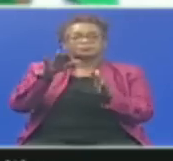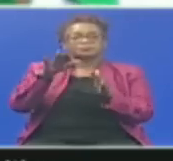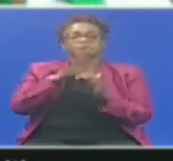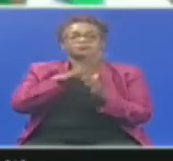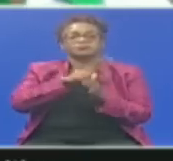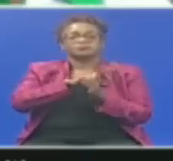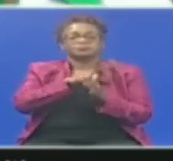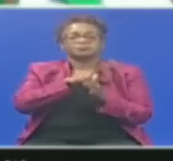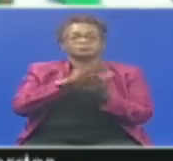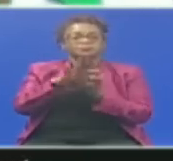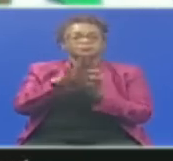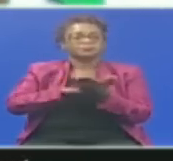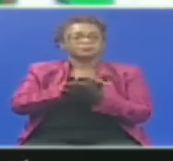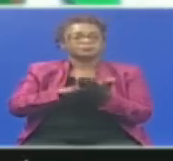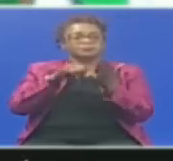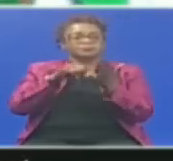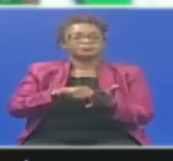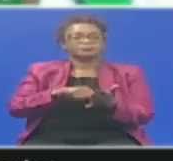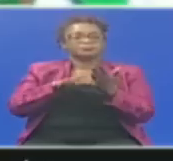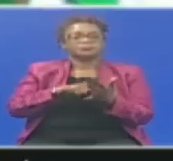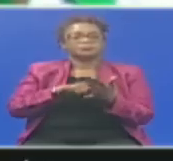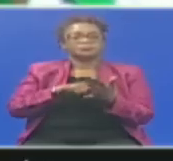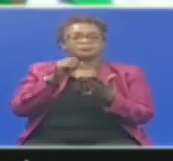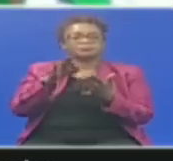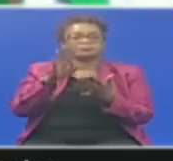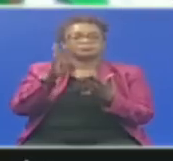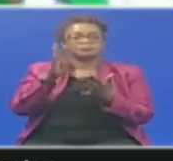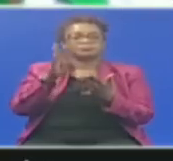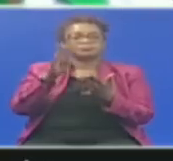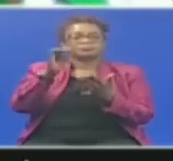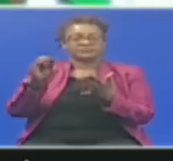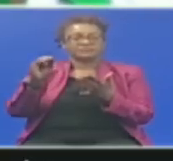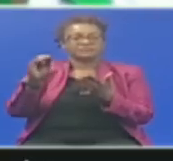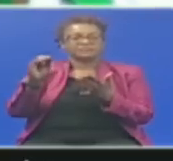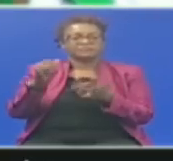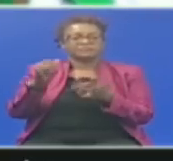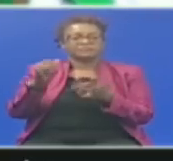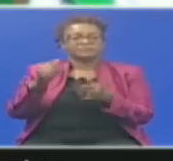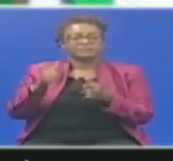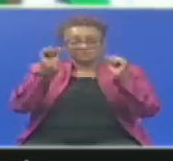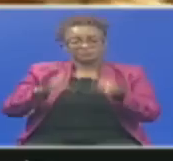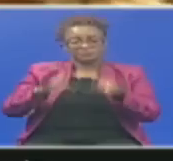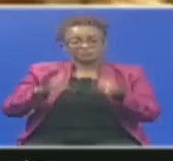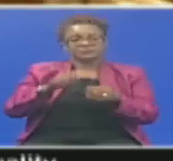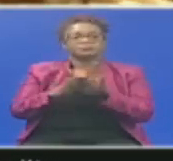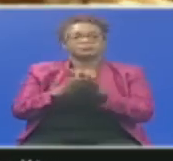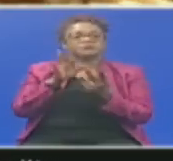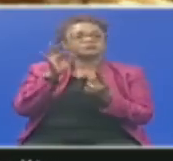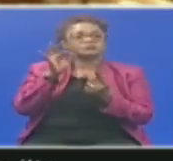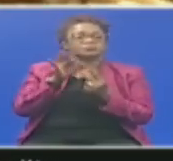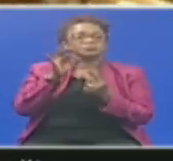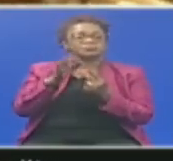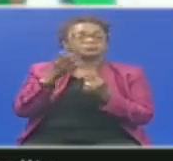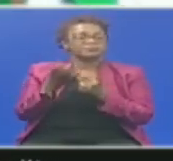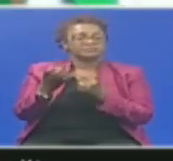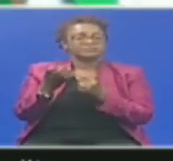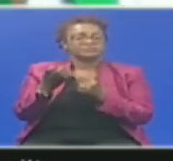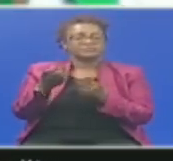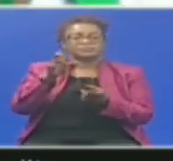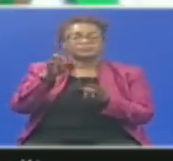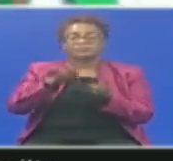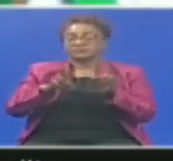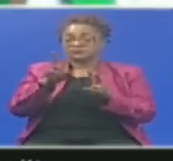emphasizing planting of bamboo, which actually can come in to be an alternative to charcoal. On value addition, on